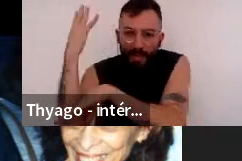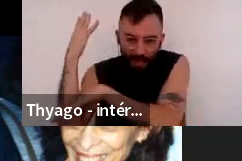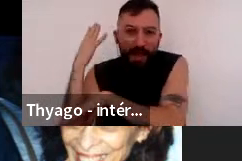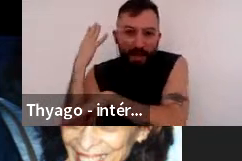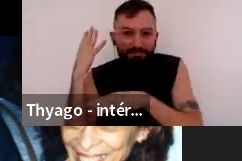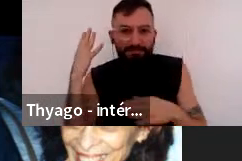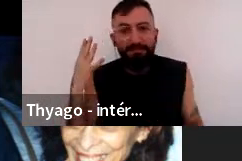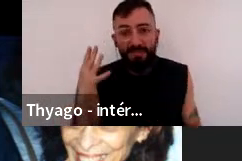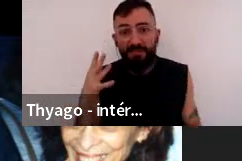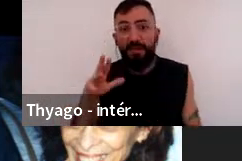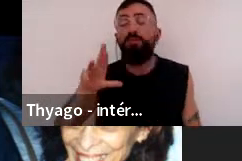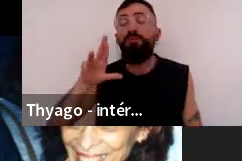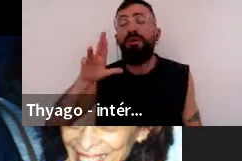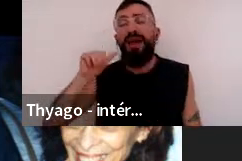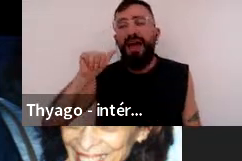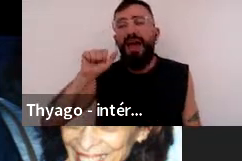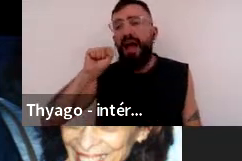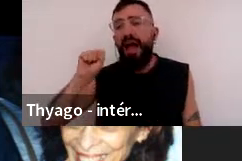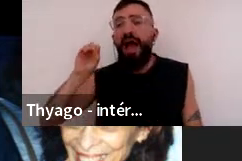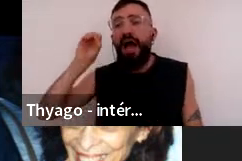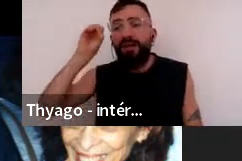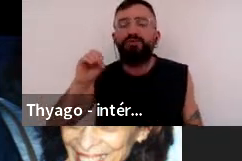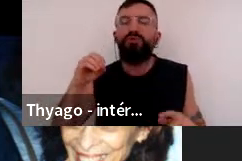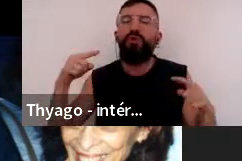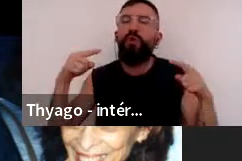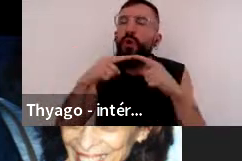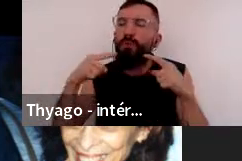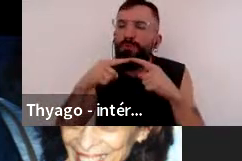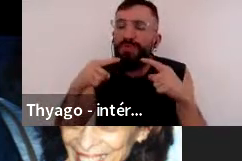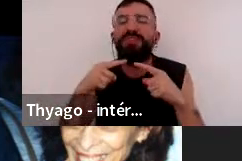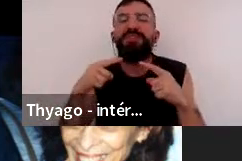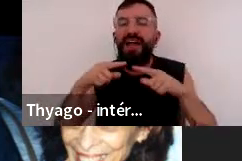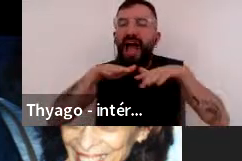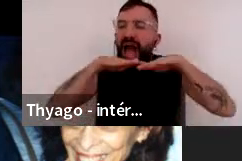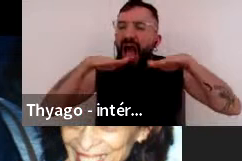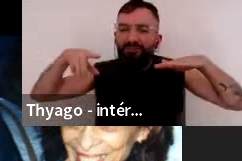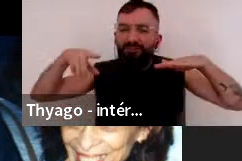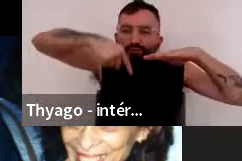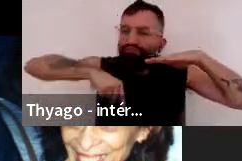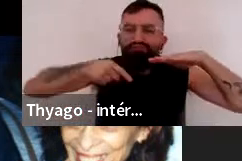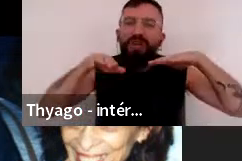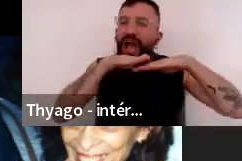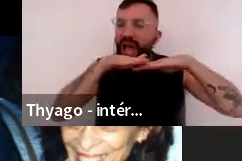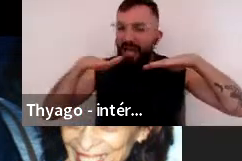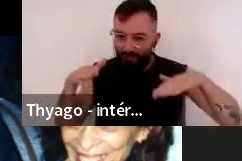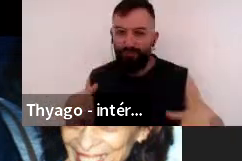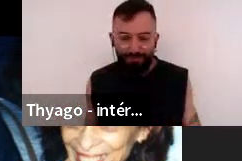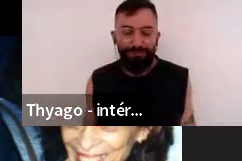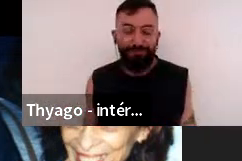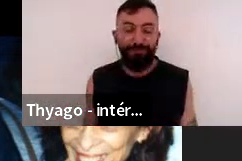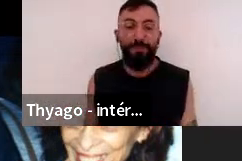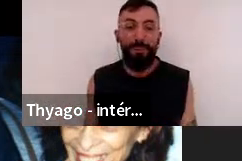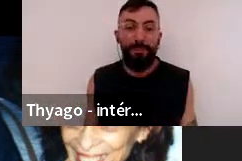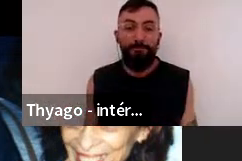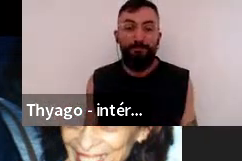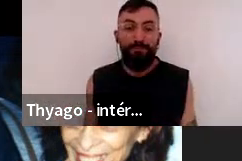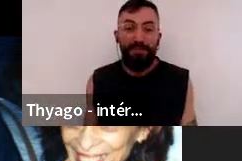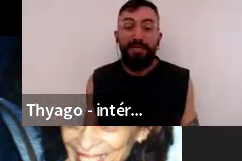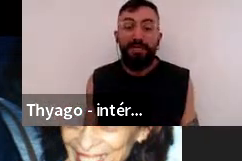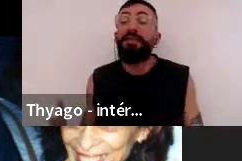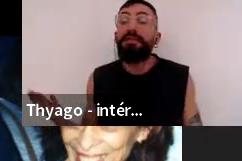woods. And raso comes from Portuguese and means shallow. In relation to